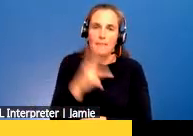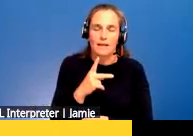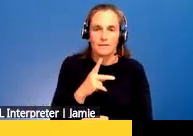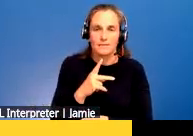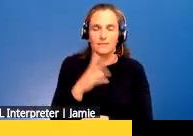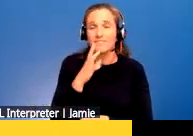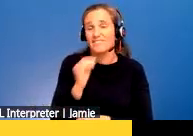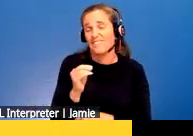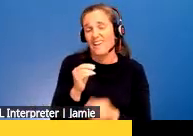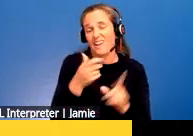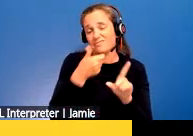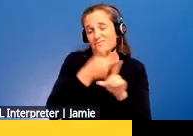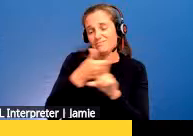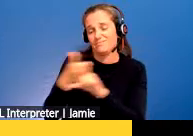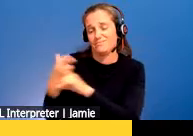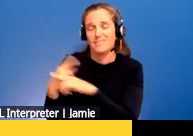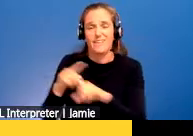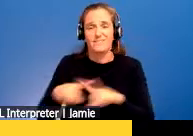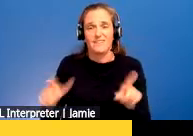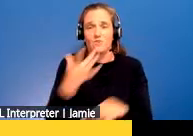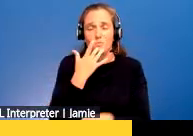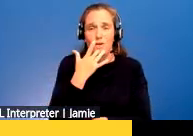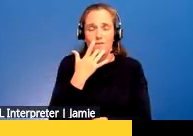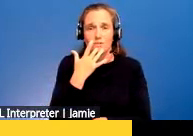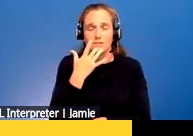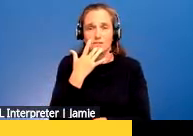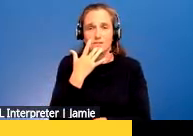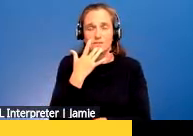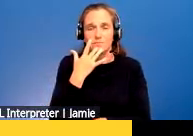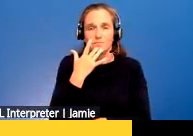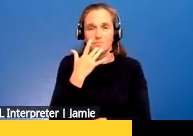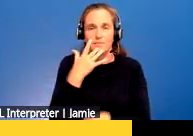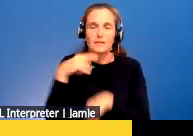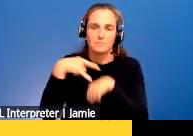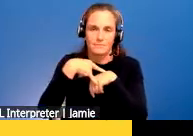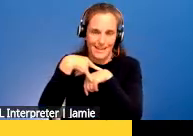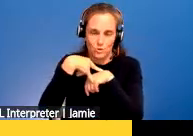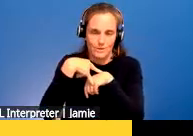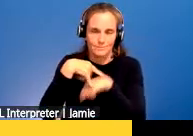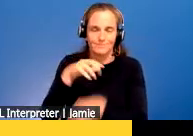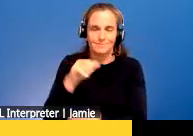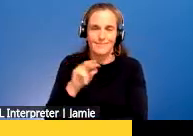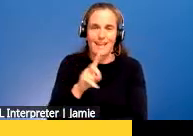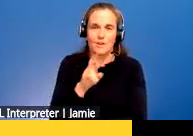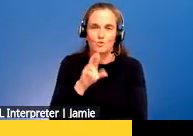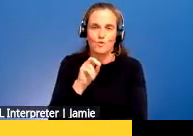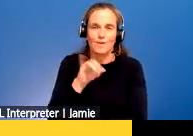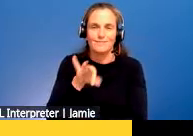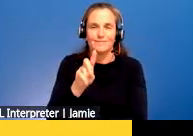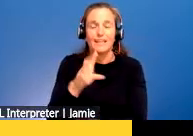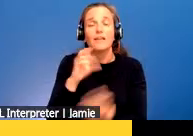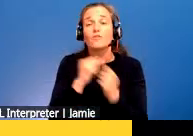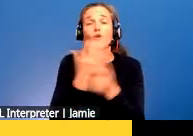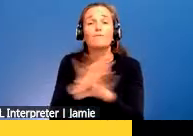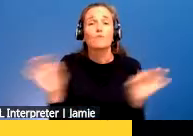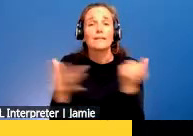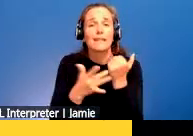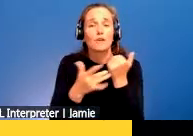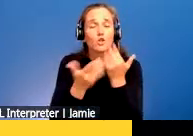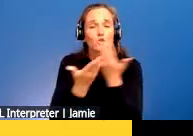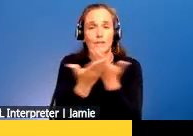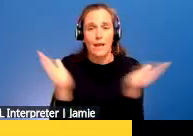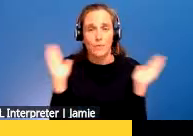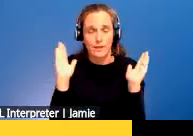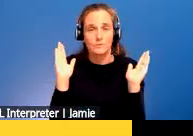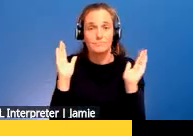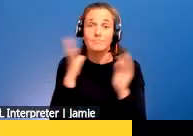kind of technology that they use, but it's great to know that there are free technologies out there. And then in terms of, kind of getting started